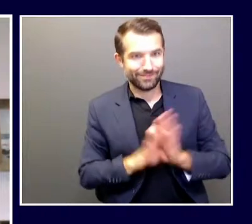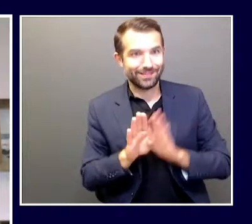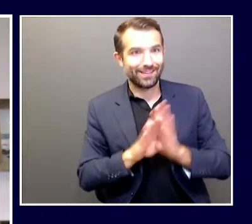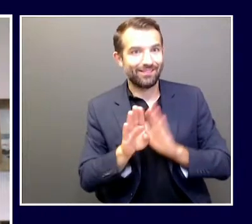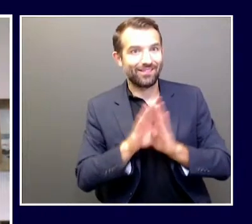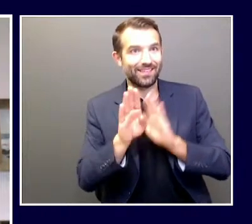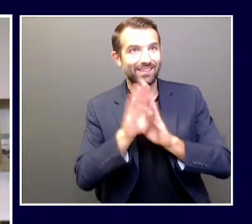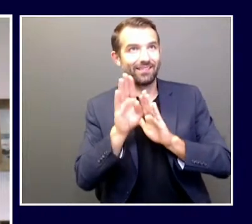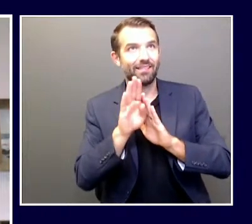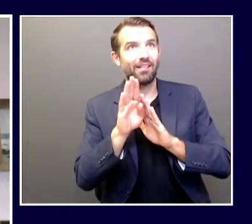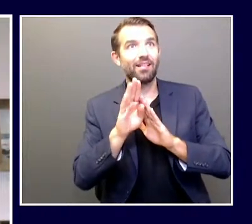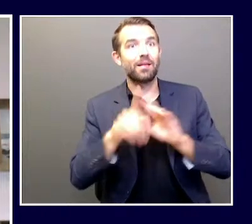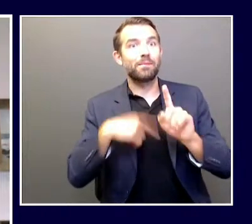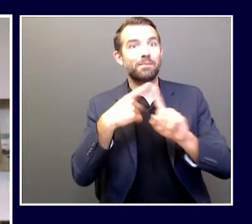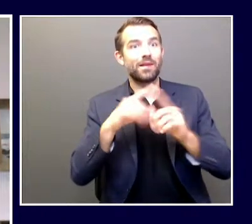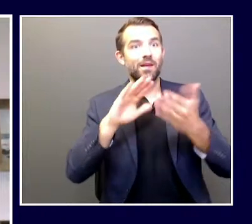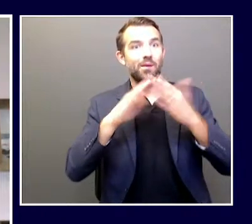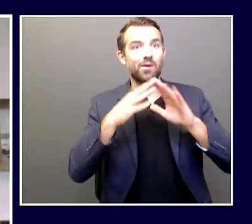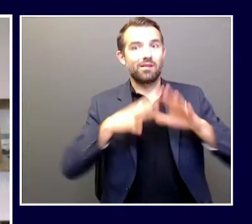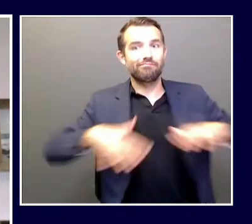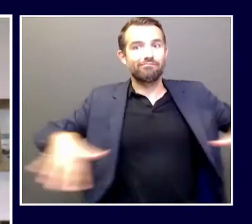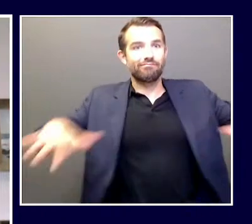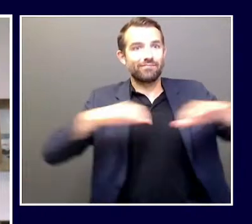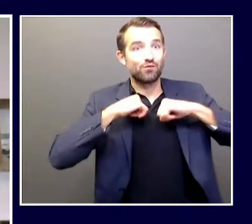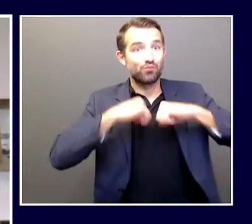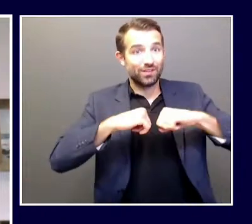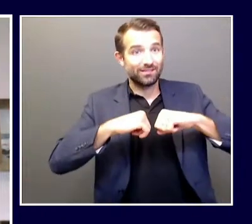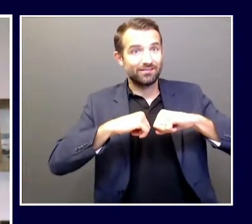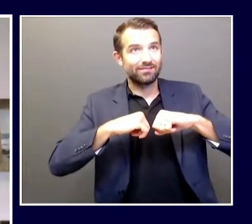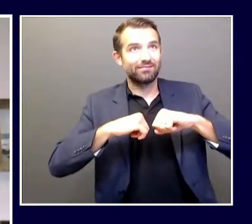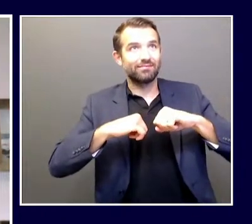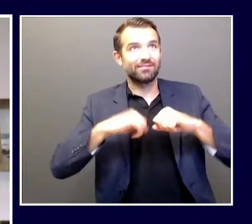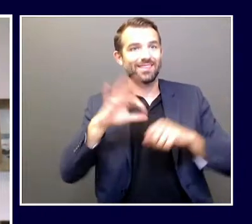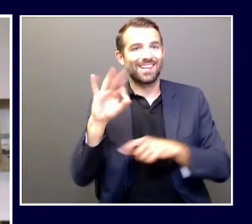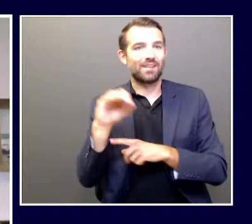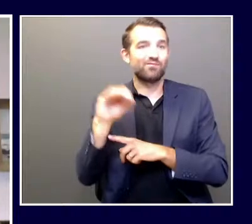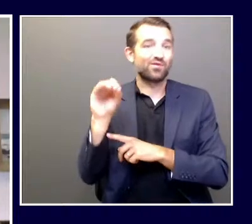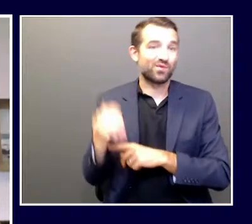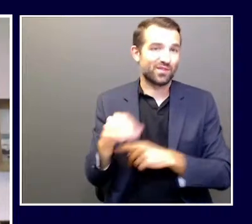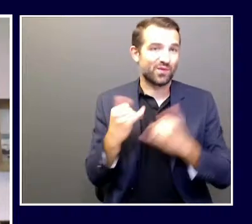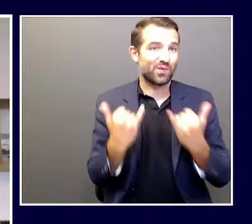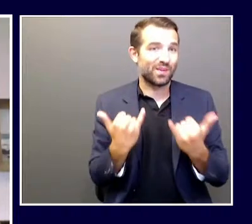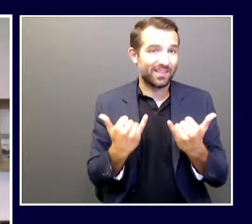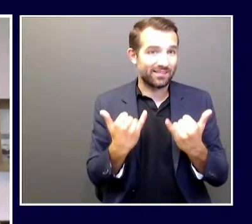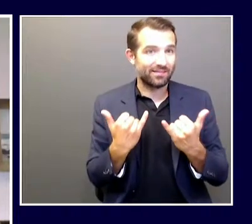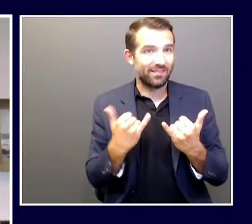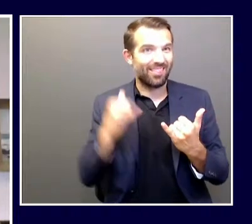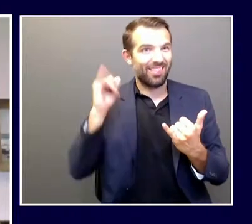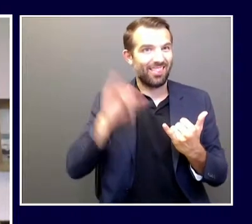range. Yet another reason why healthcare worker vaccinations are so critical.